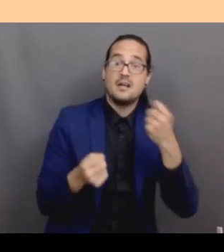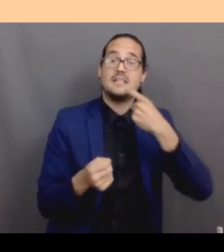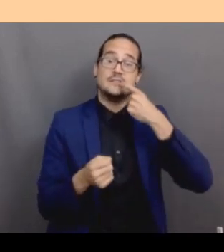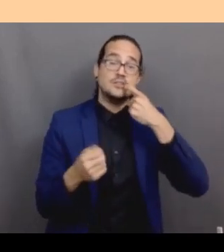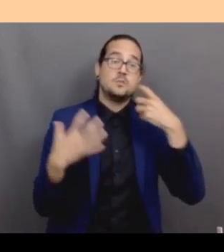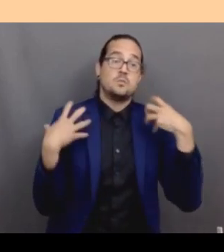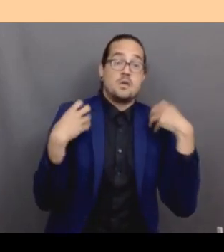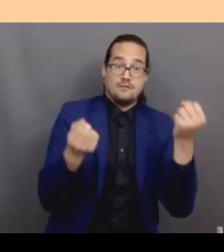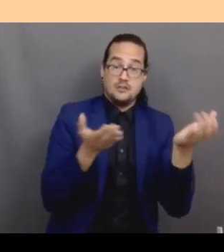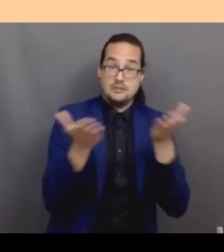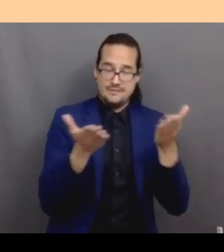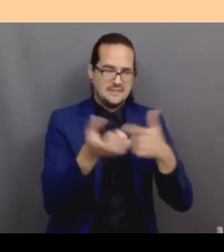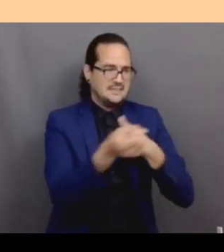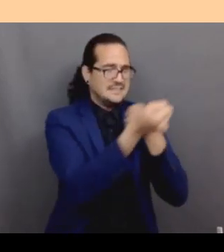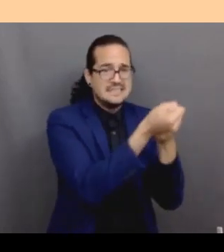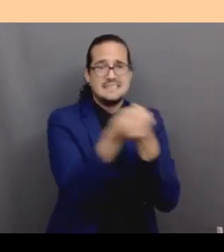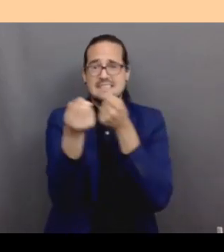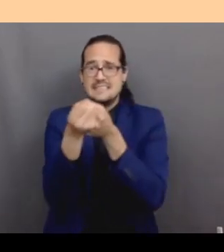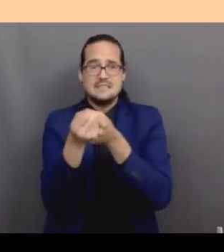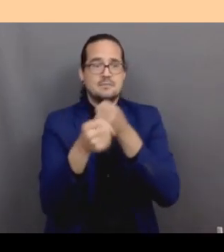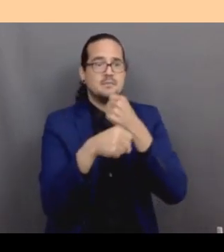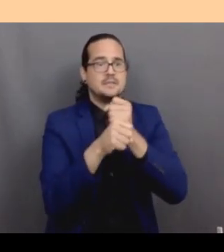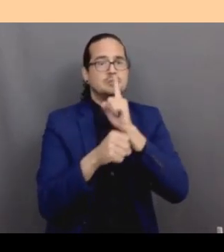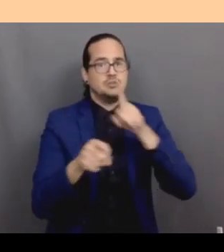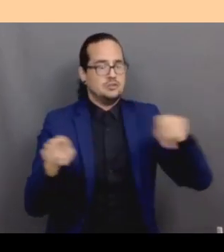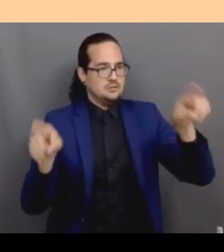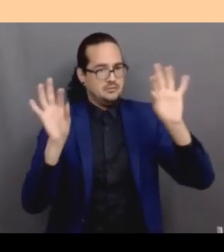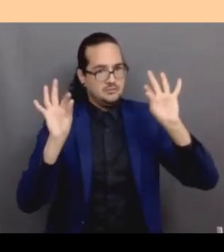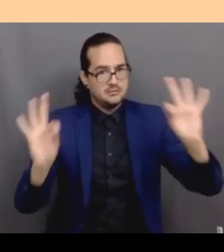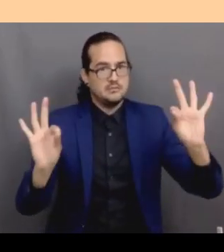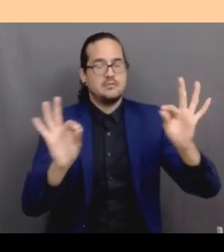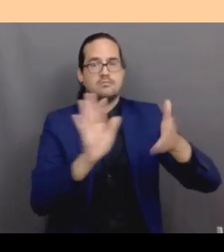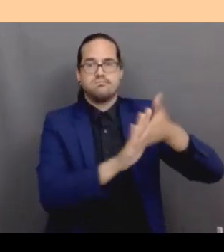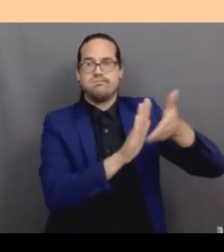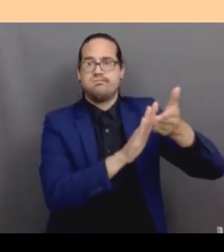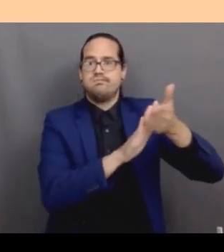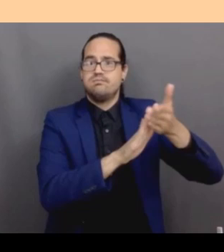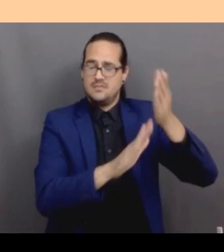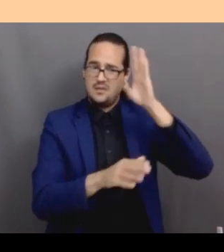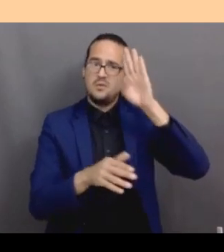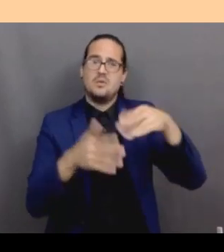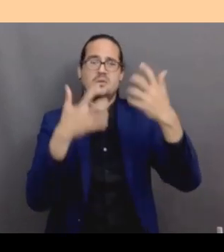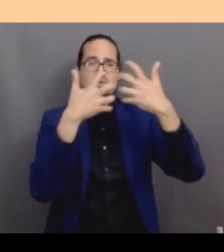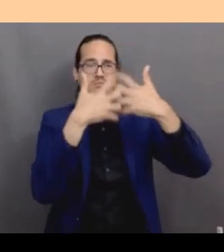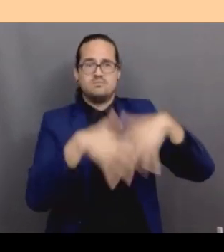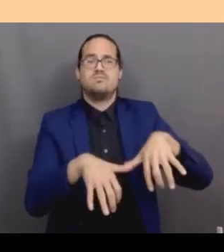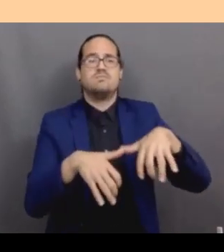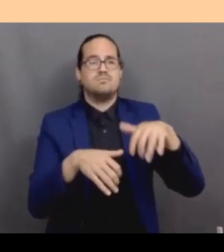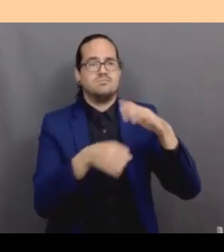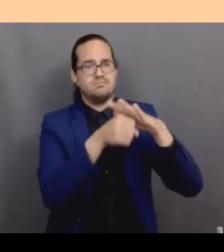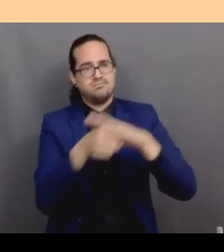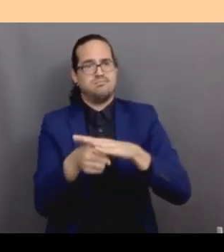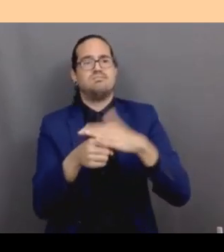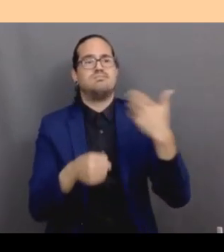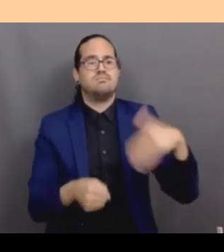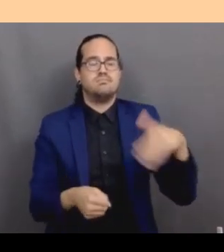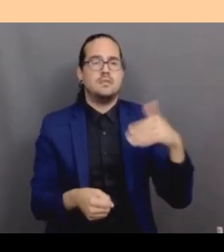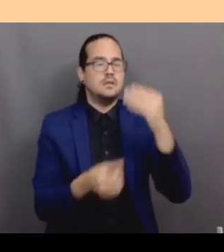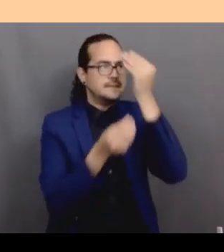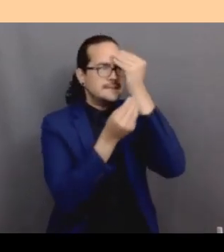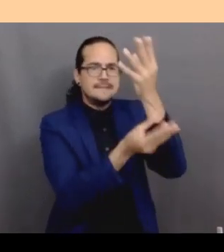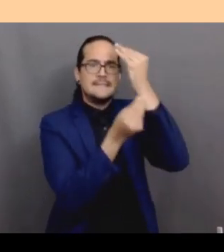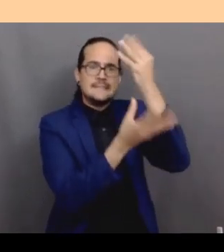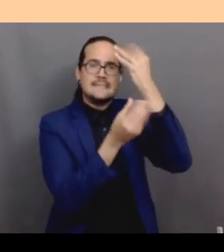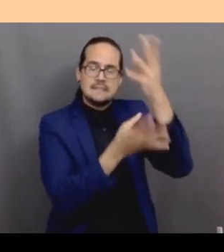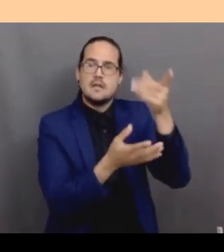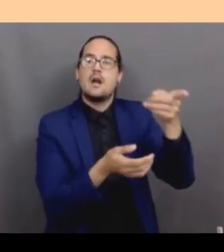loss and family challenges, and they're using a trauma-informed approach. We're training social services staff to be able to accommodate people who